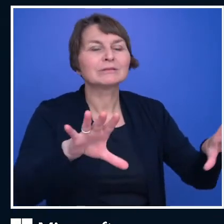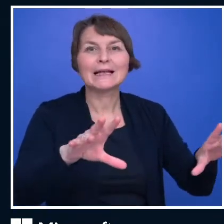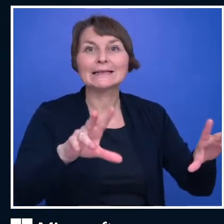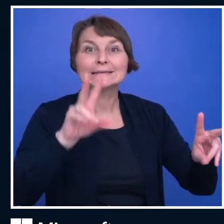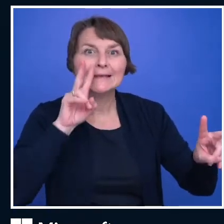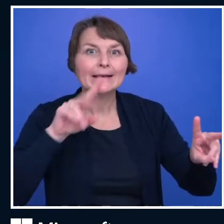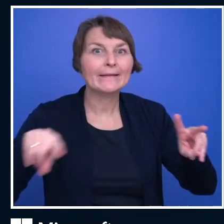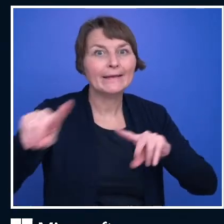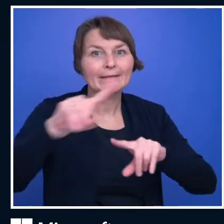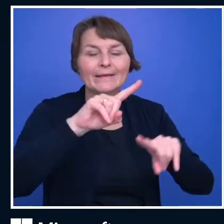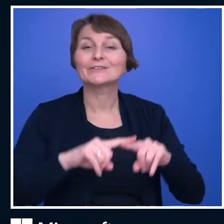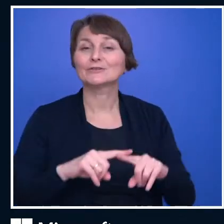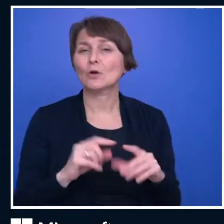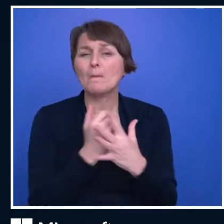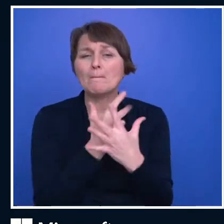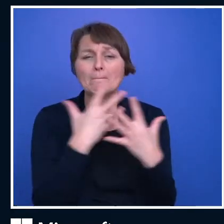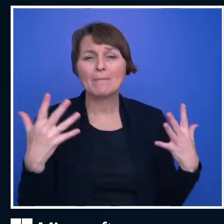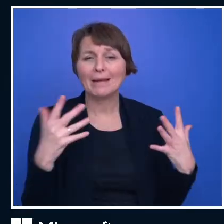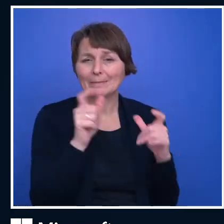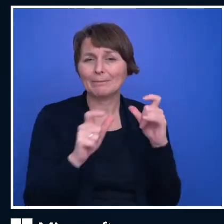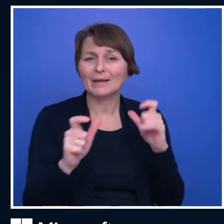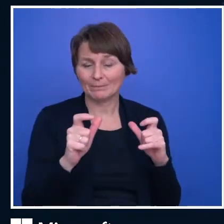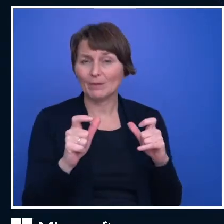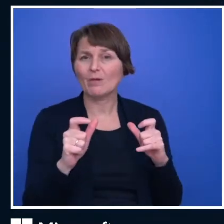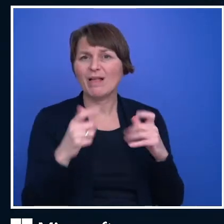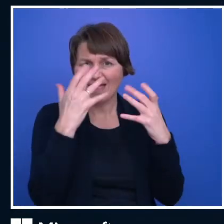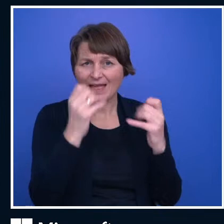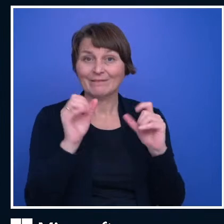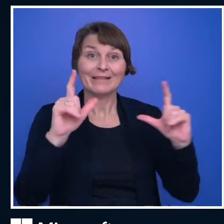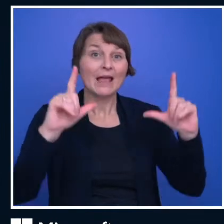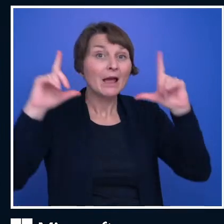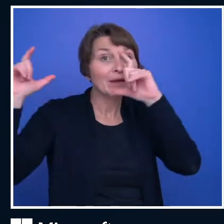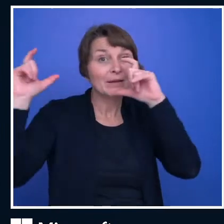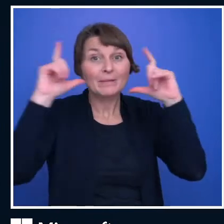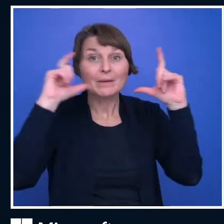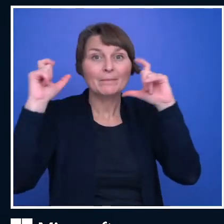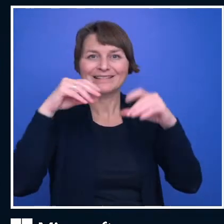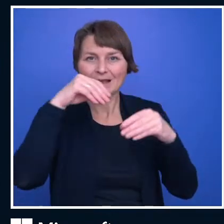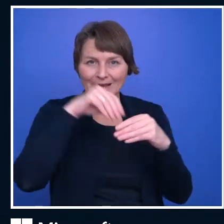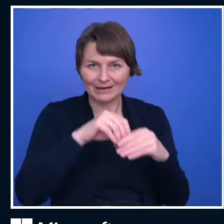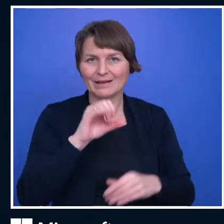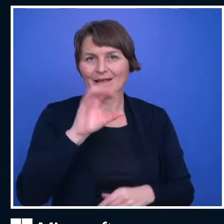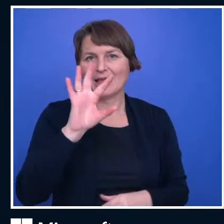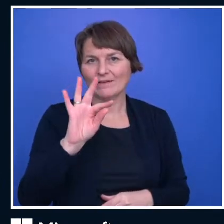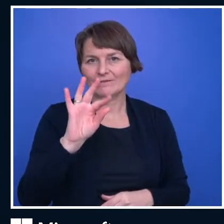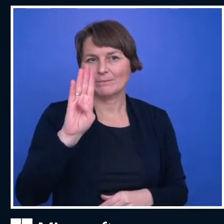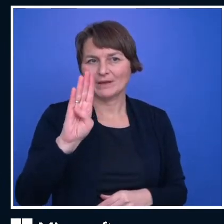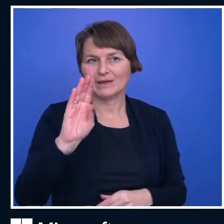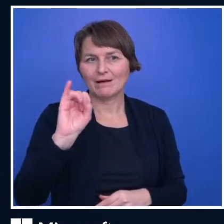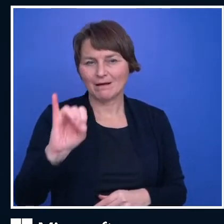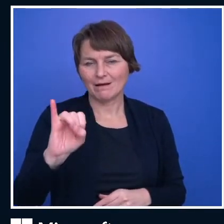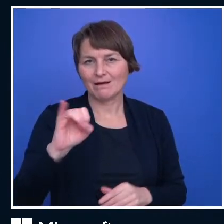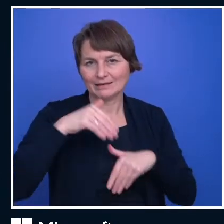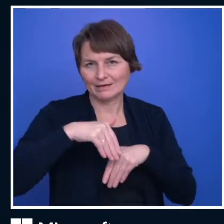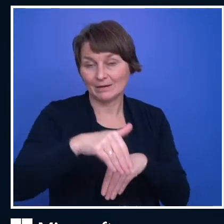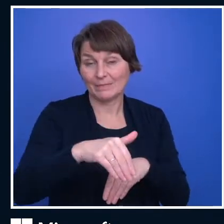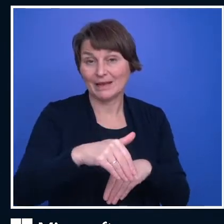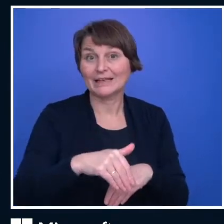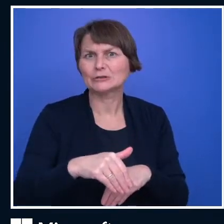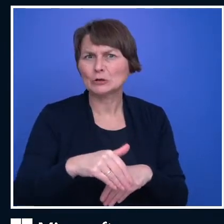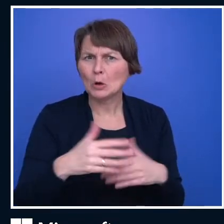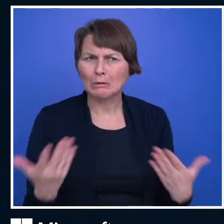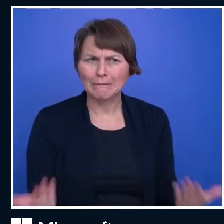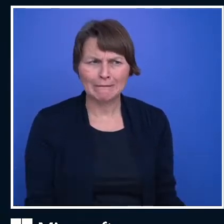their photo in the FBI database, and that's one statistic that I recently read. So you may say, okay, I didn't